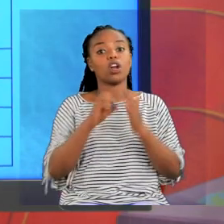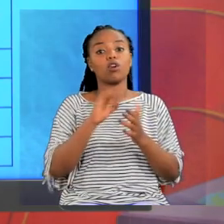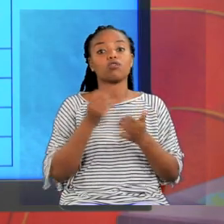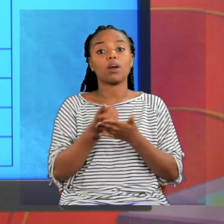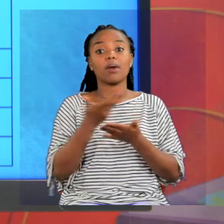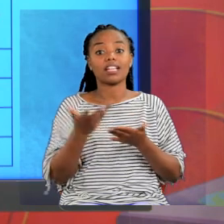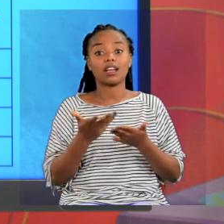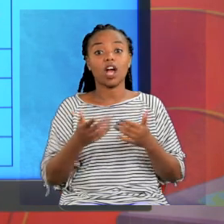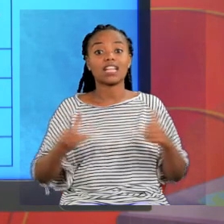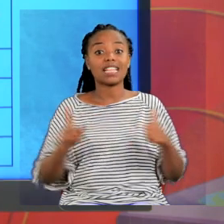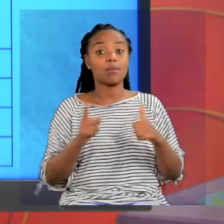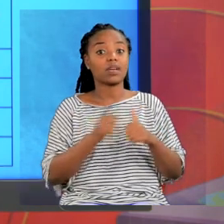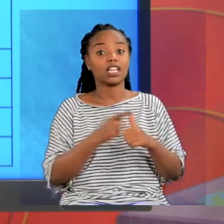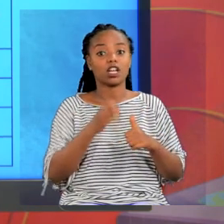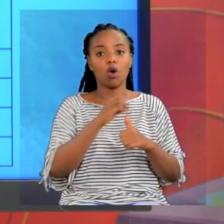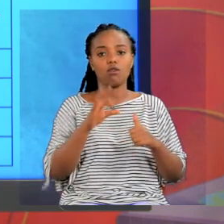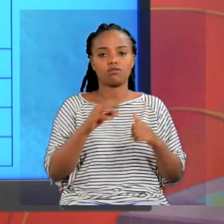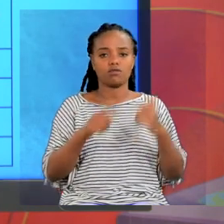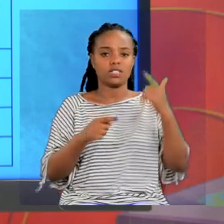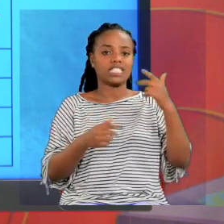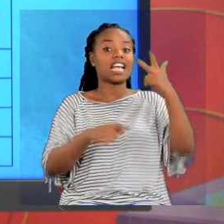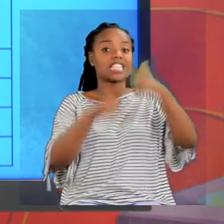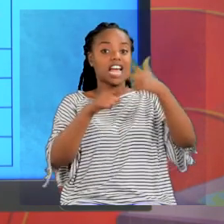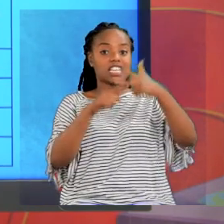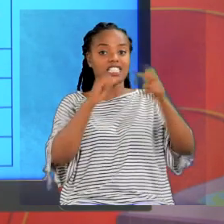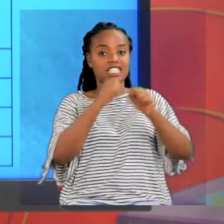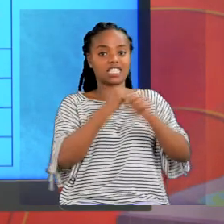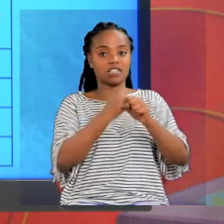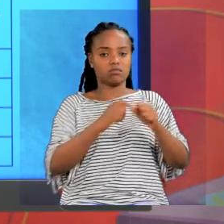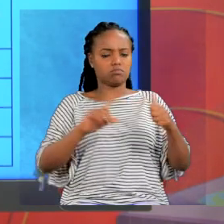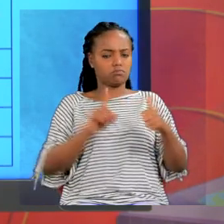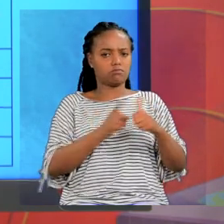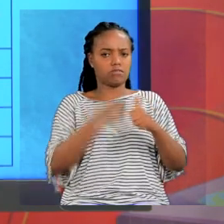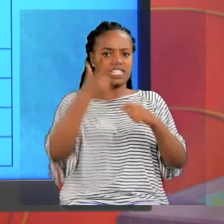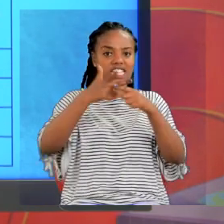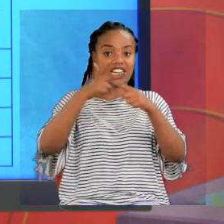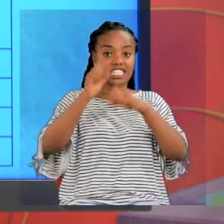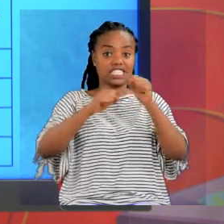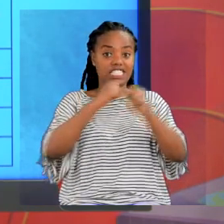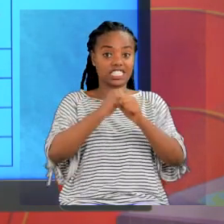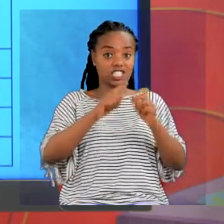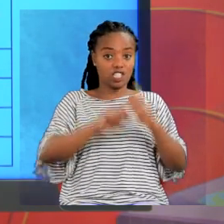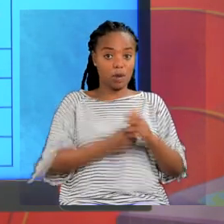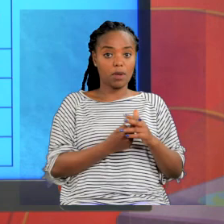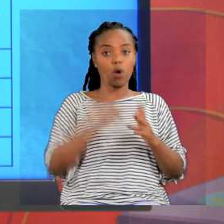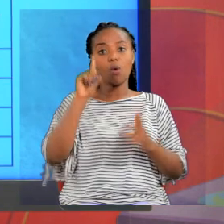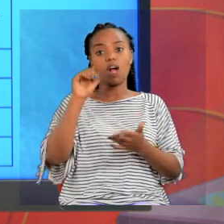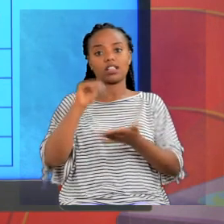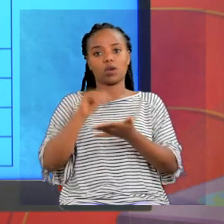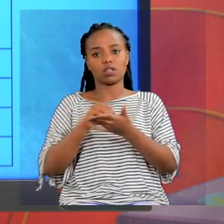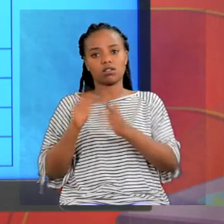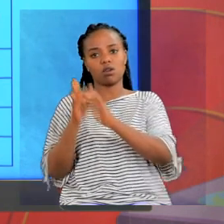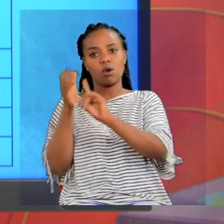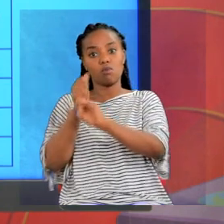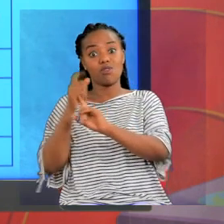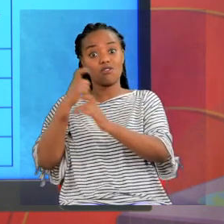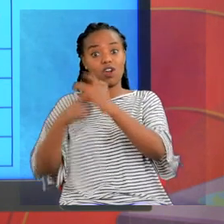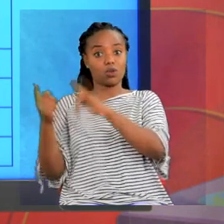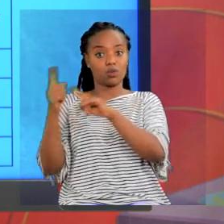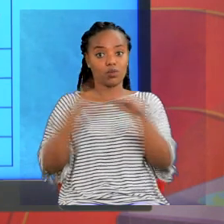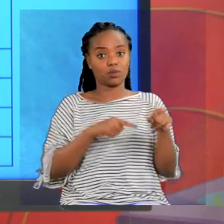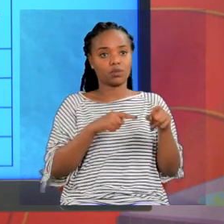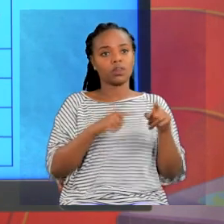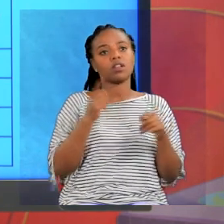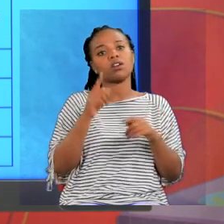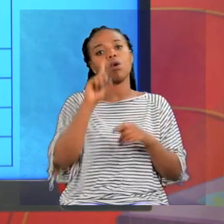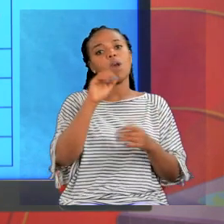material at the beginning of the third year. So at the beginning of the third year, you will have 1,000. So this 1,000 will